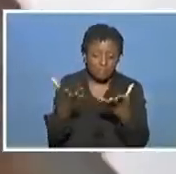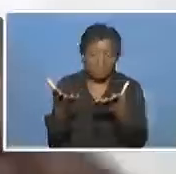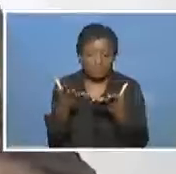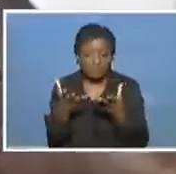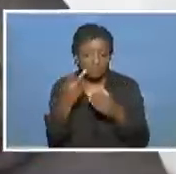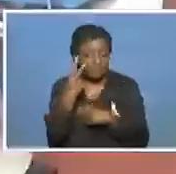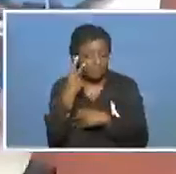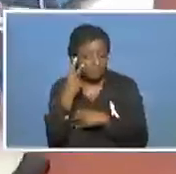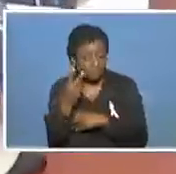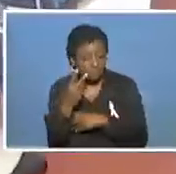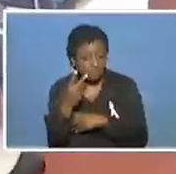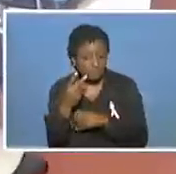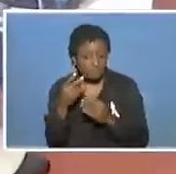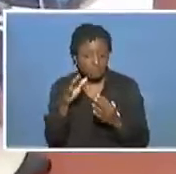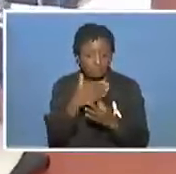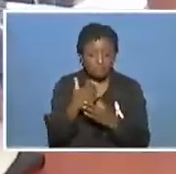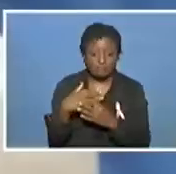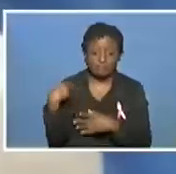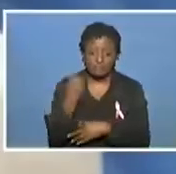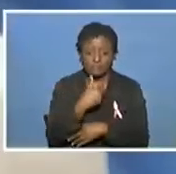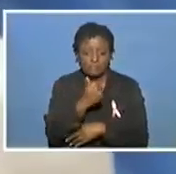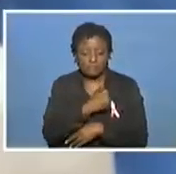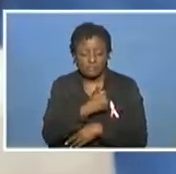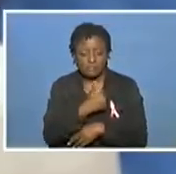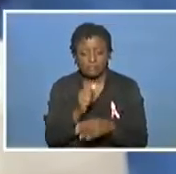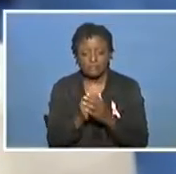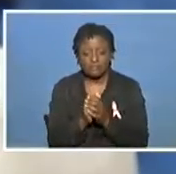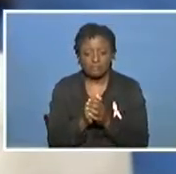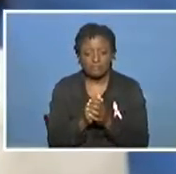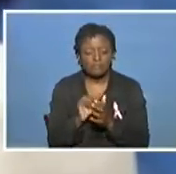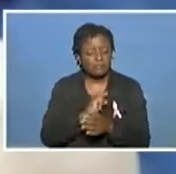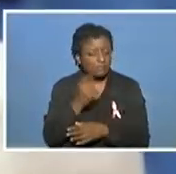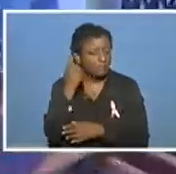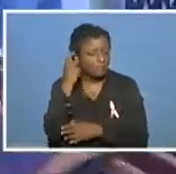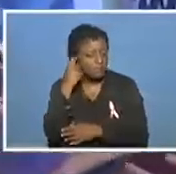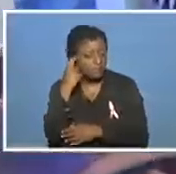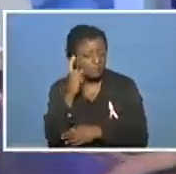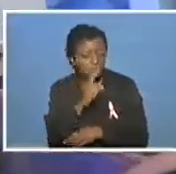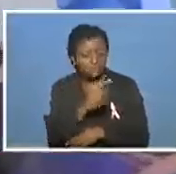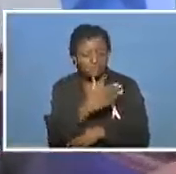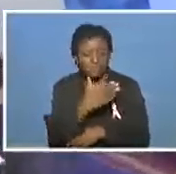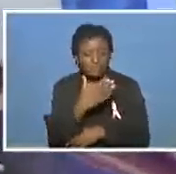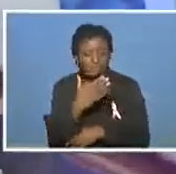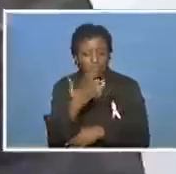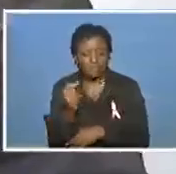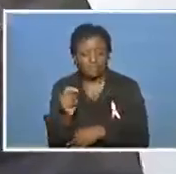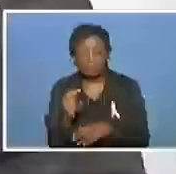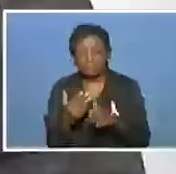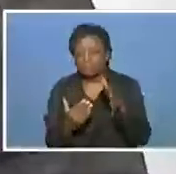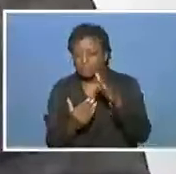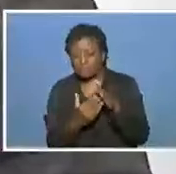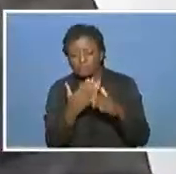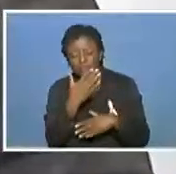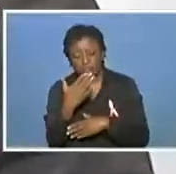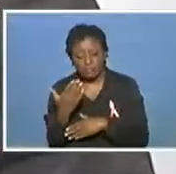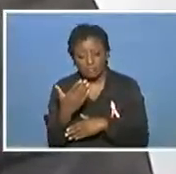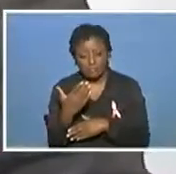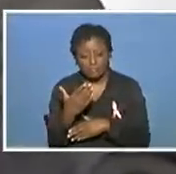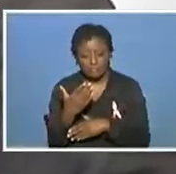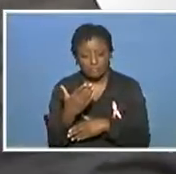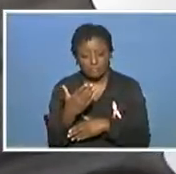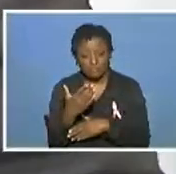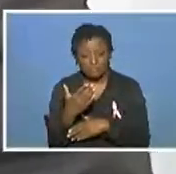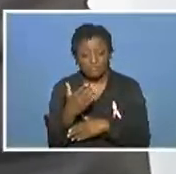relations that they want to develop and continue. I think one of the highlights was the need